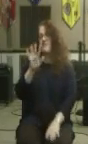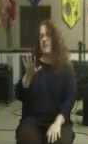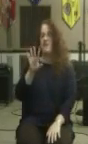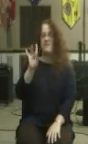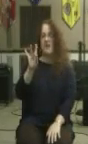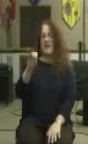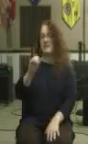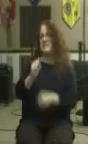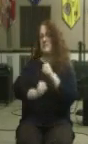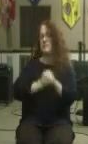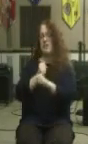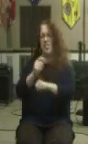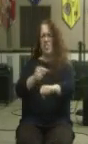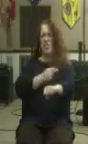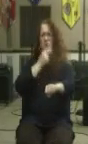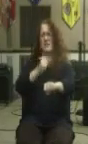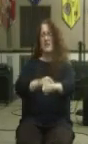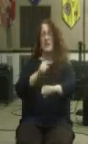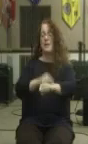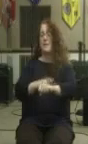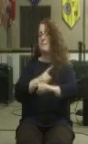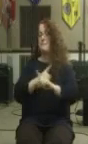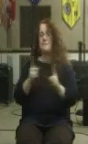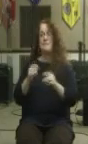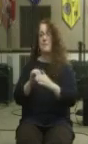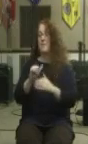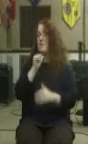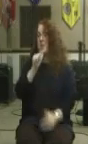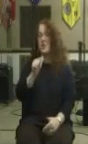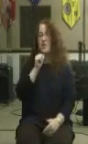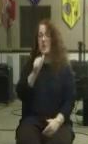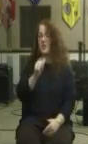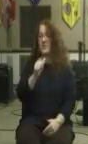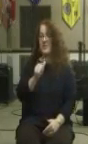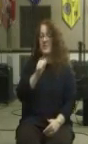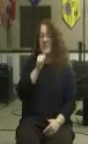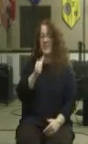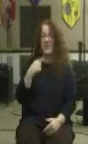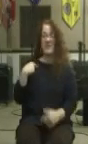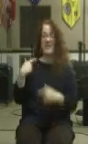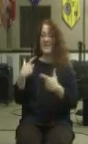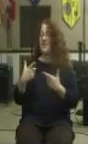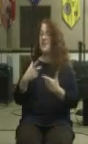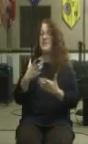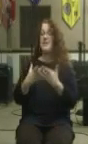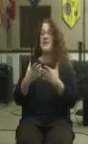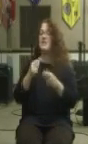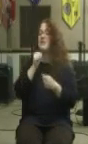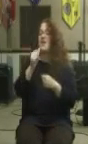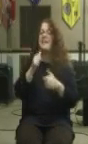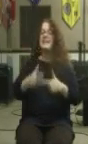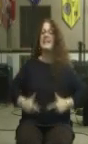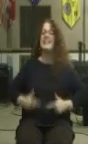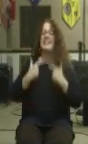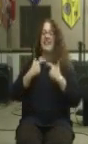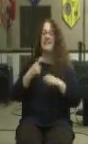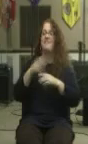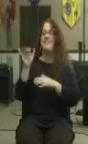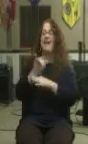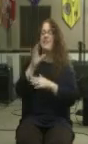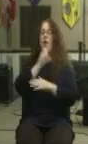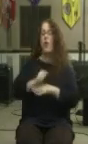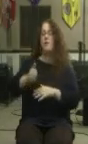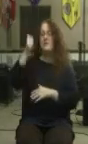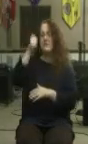time. 75, 80 years is a long time. Hey, you're not Methuselah. You don't get to live